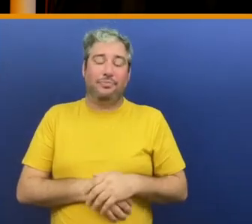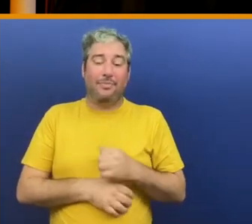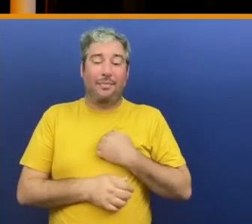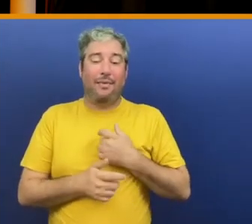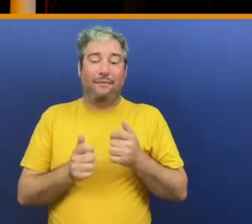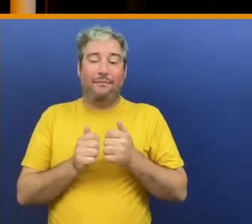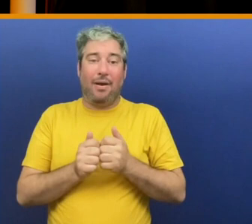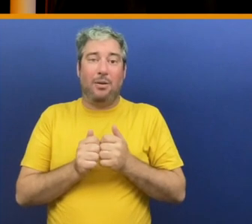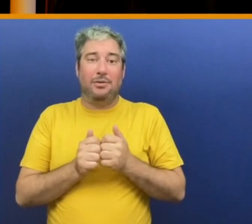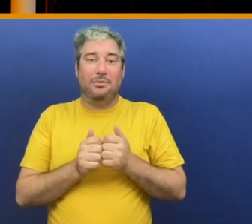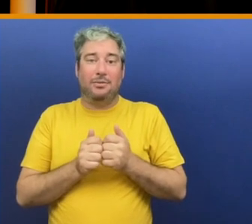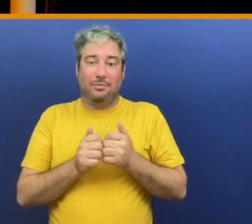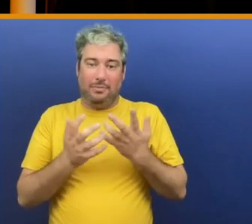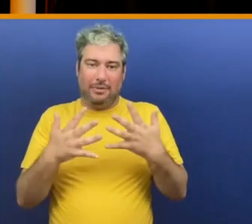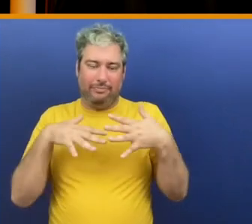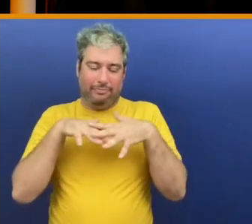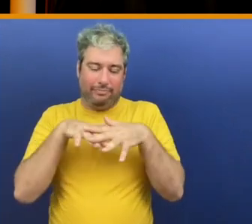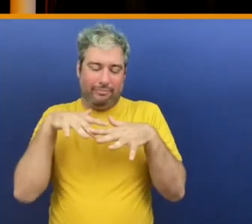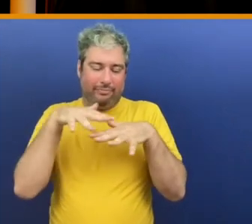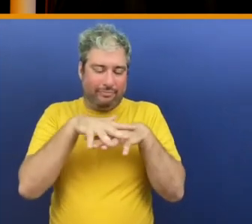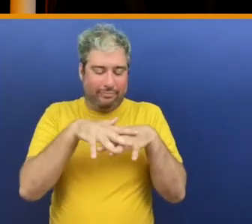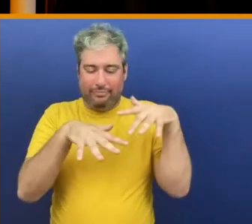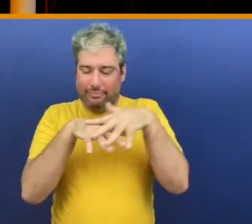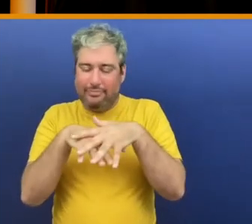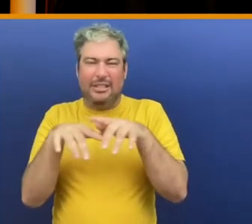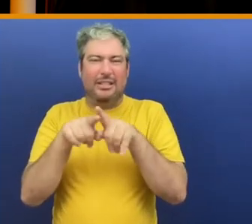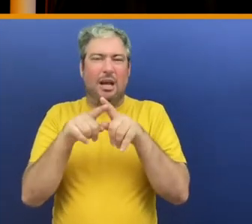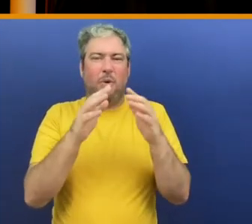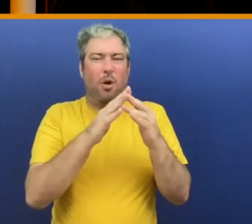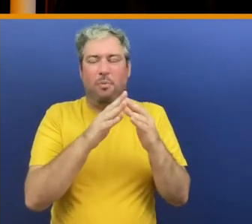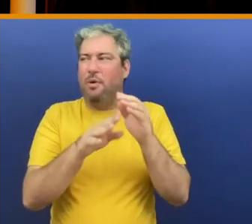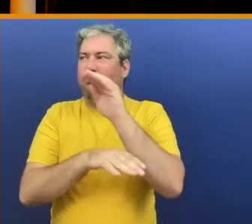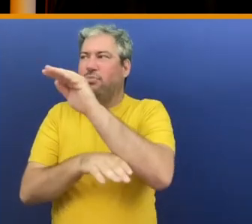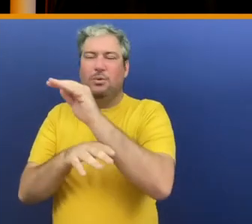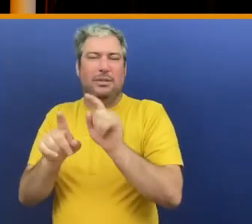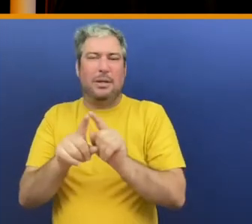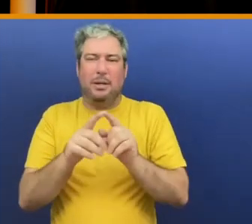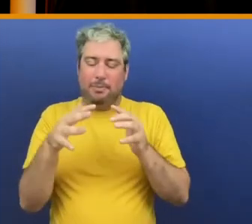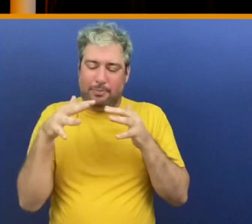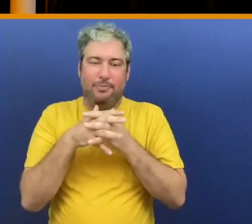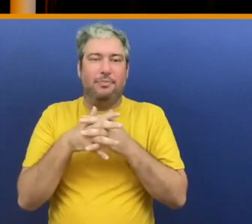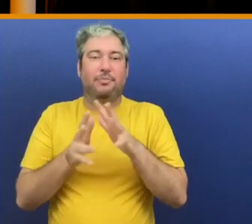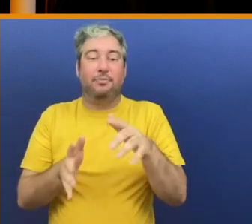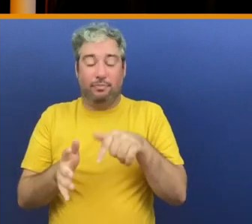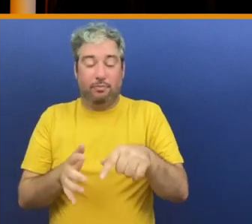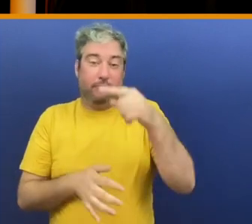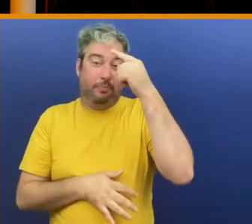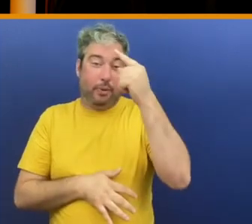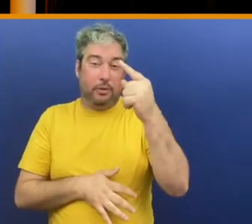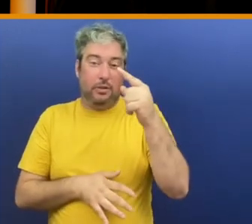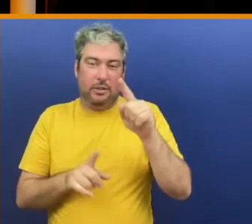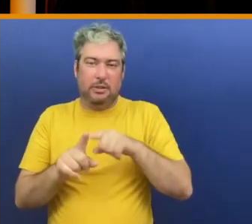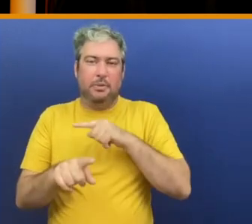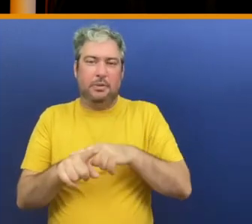abroad. This motion reasserts the place of those values in our interactions with the wider world. And I urge